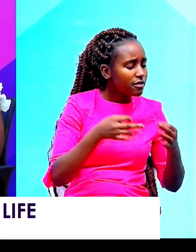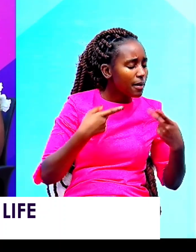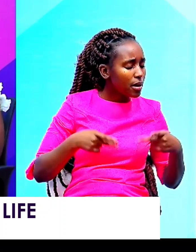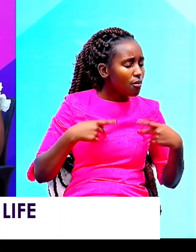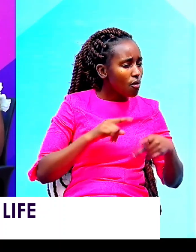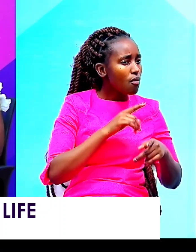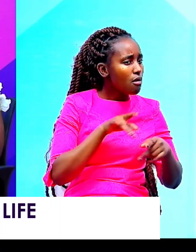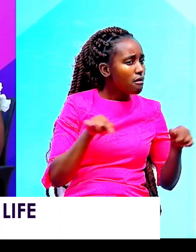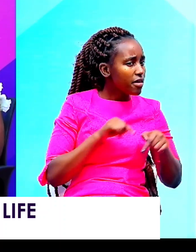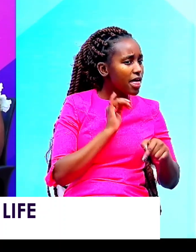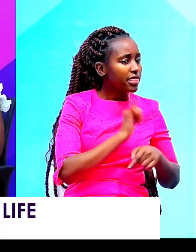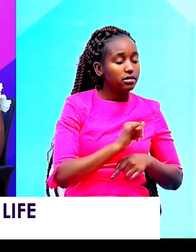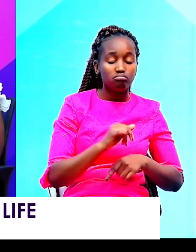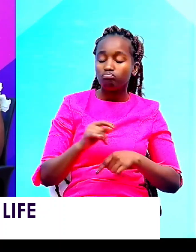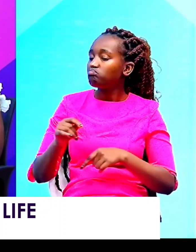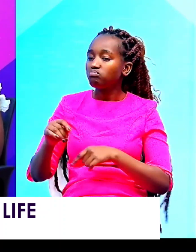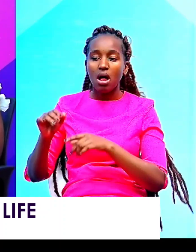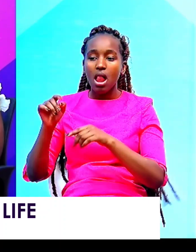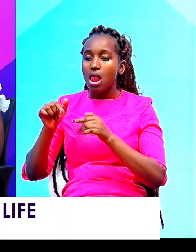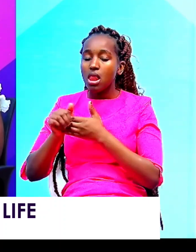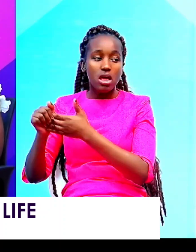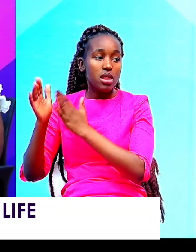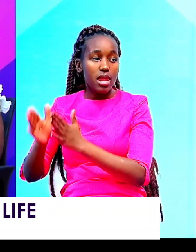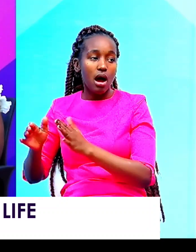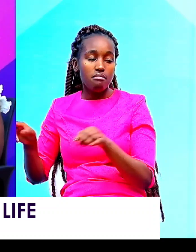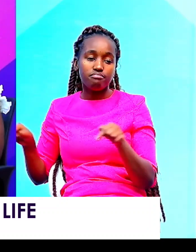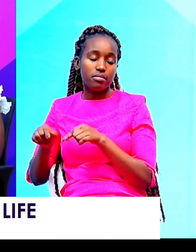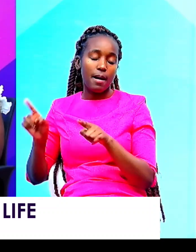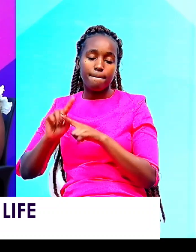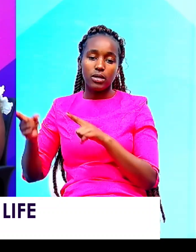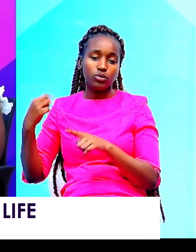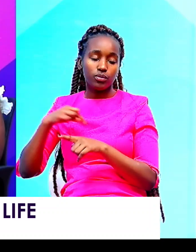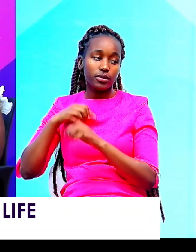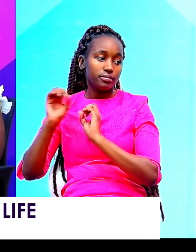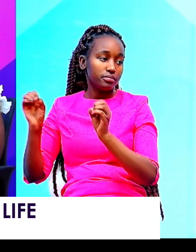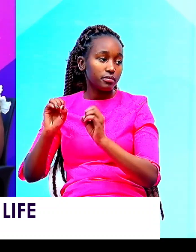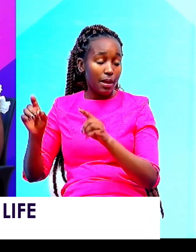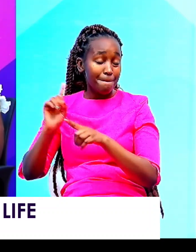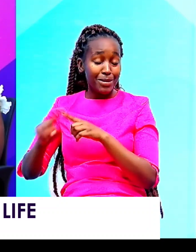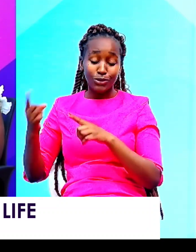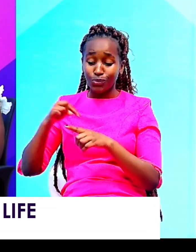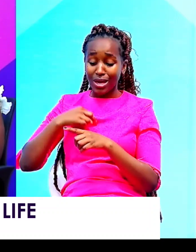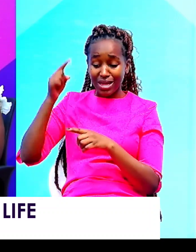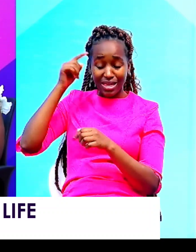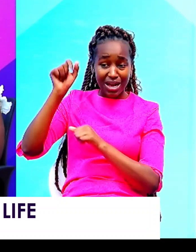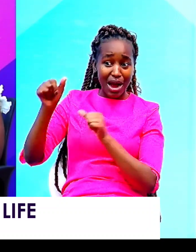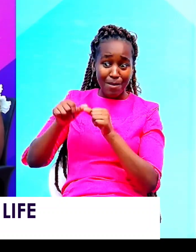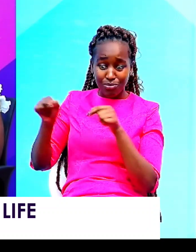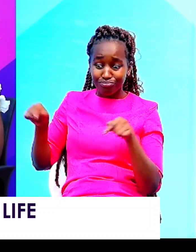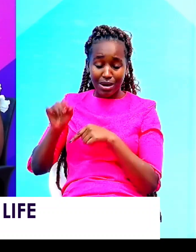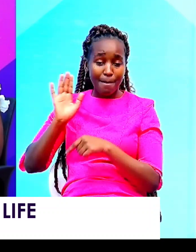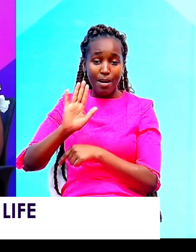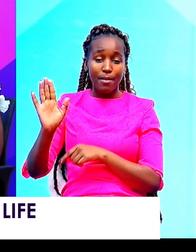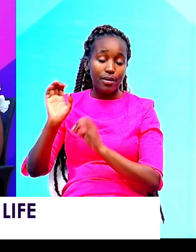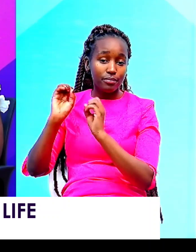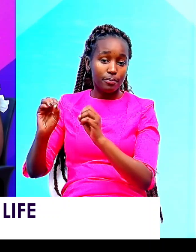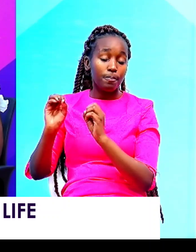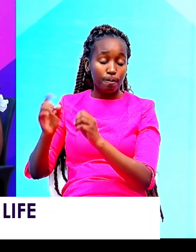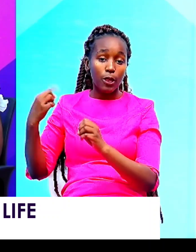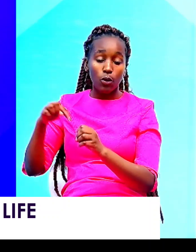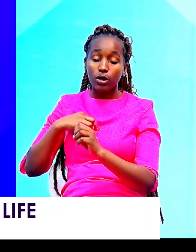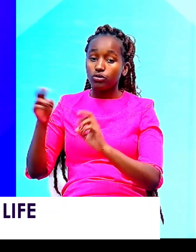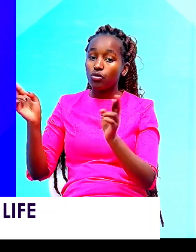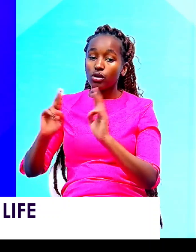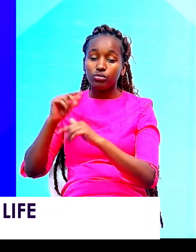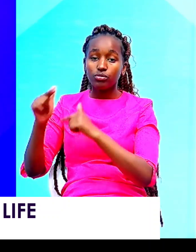it. But we don't mind how afraid they are of civic education. We will still